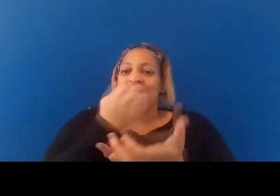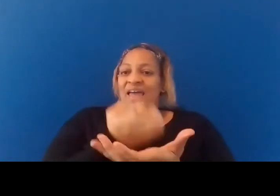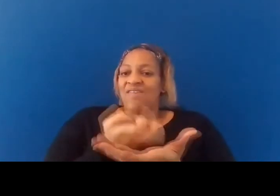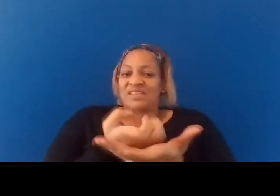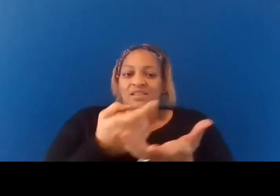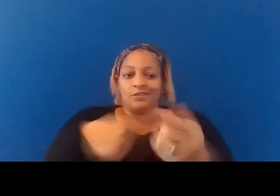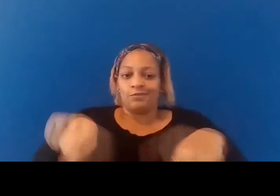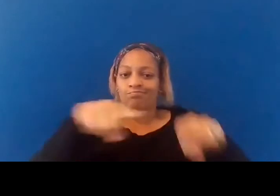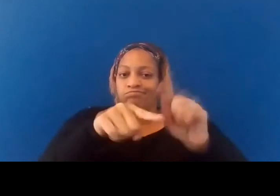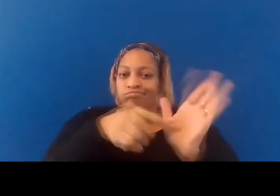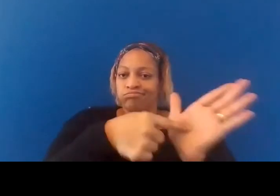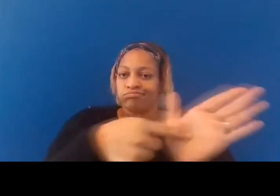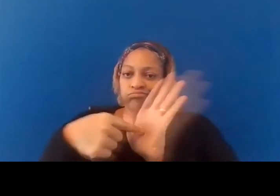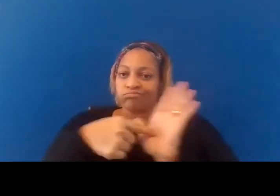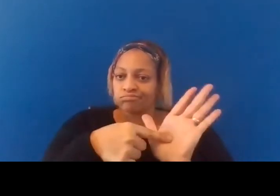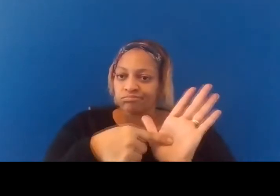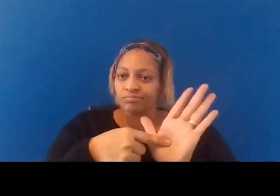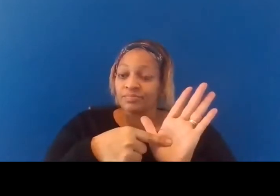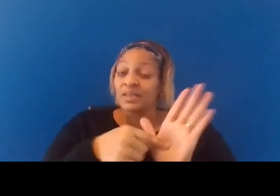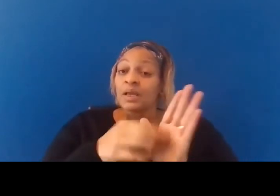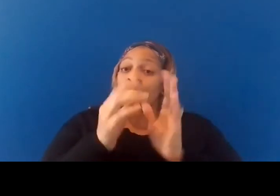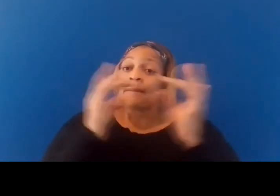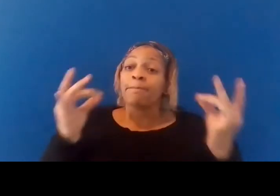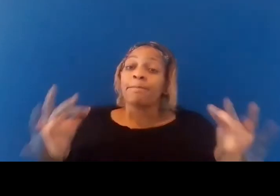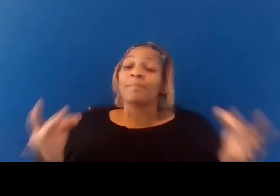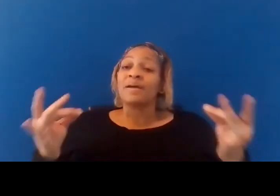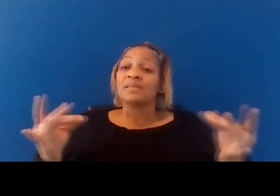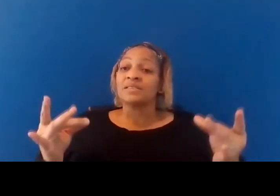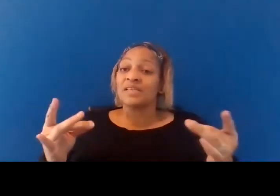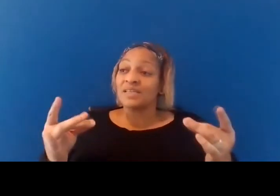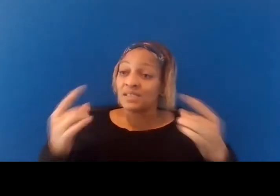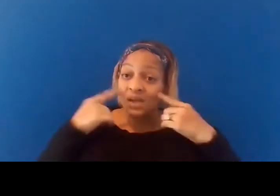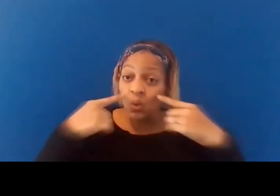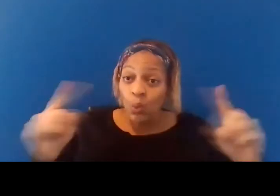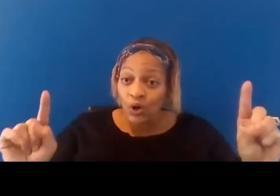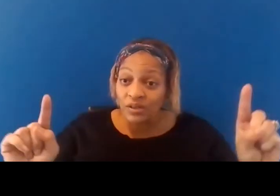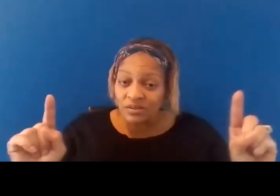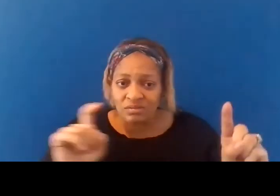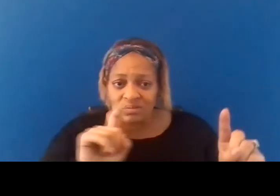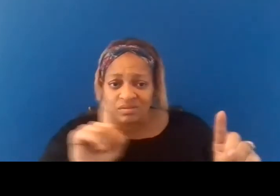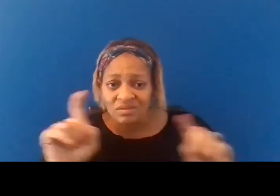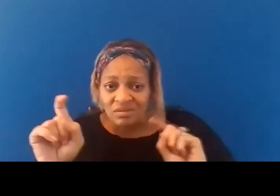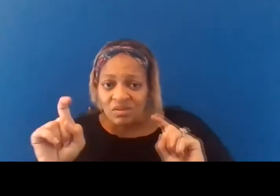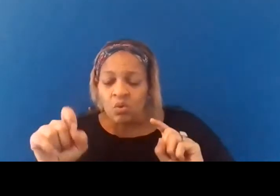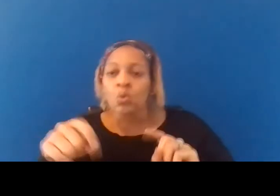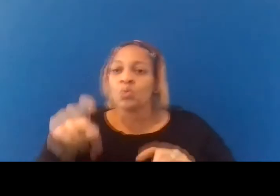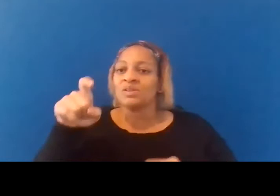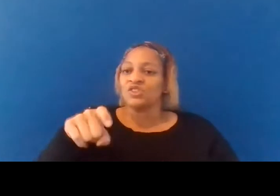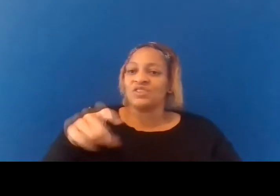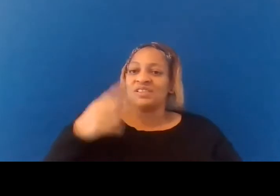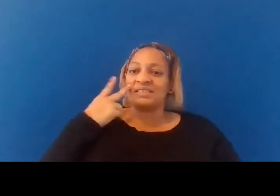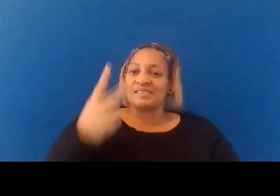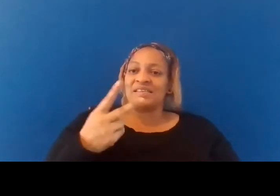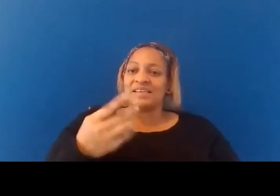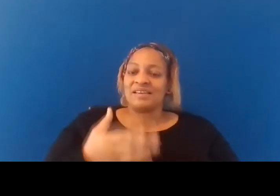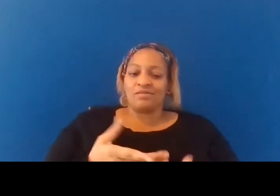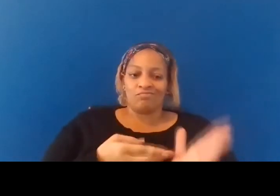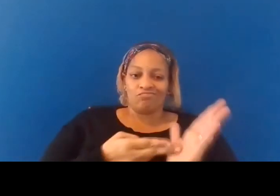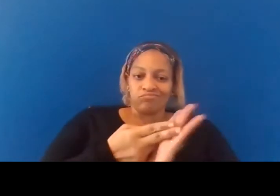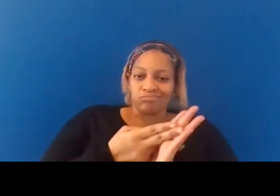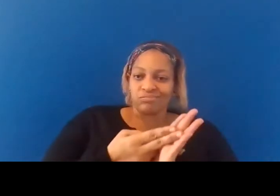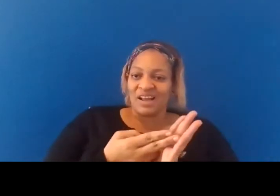this. Does meditation work? We should be able to see proof or evidence. The truth of it should be present.